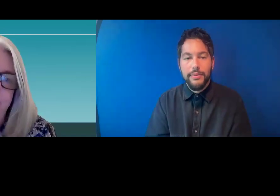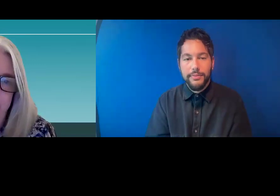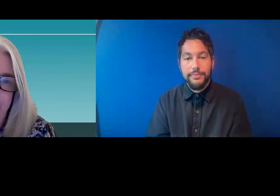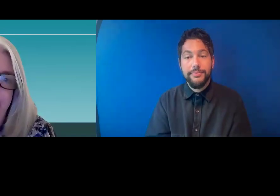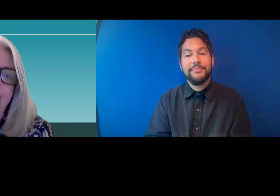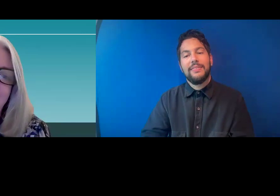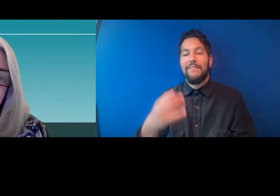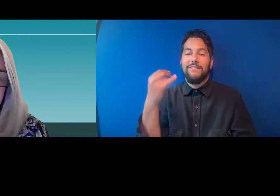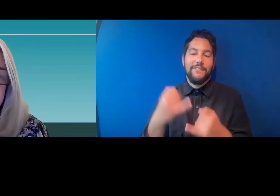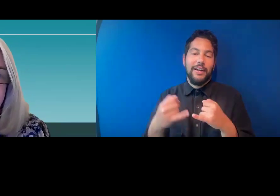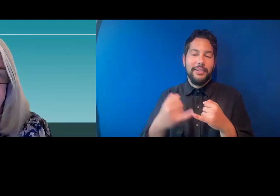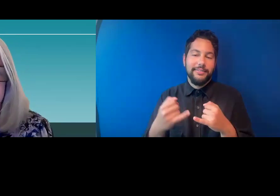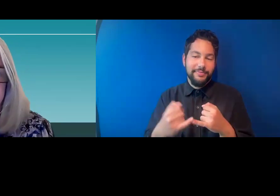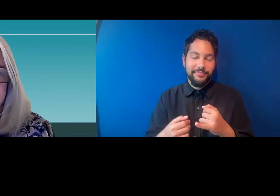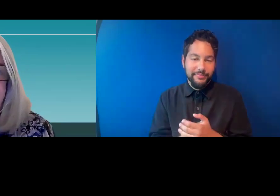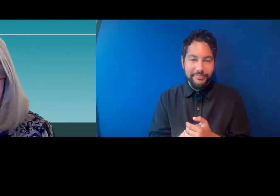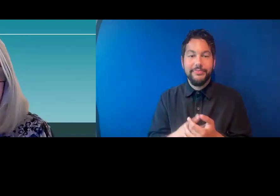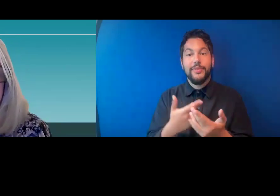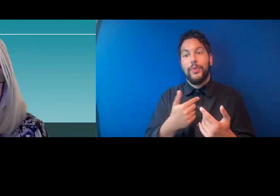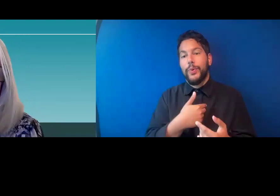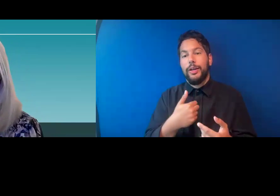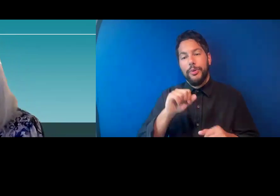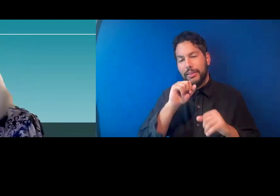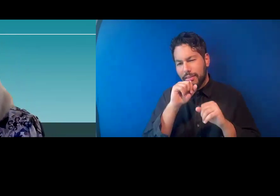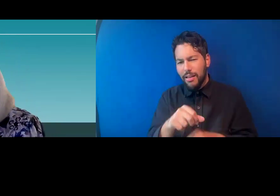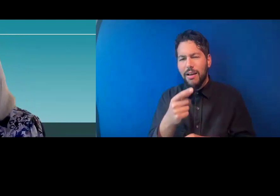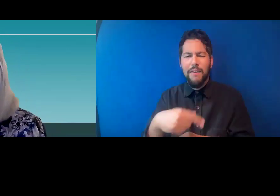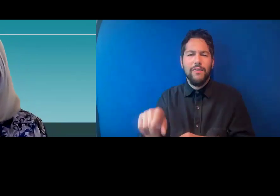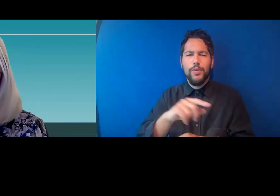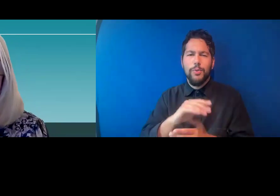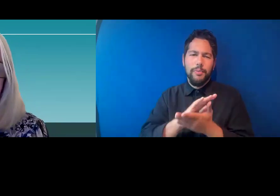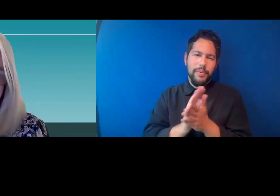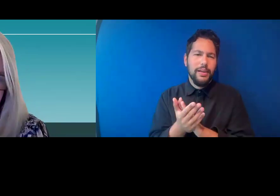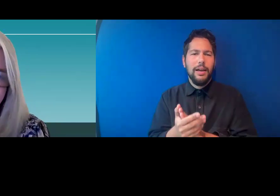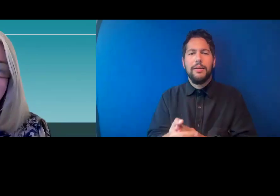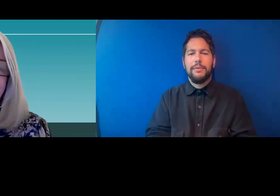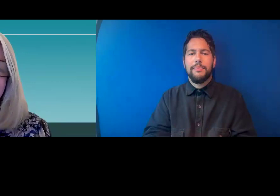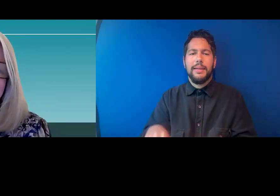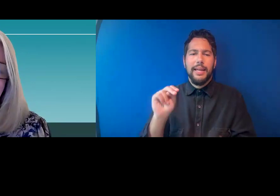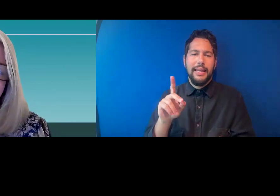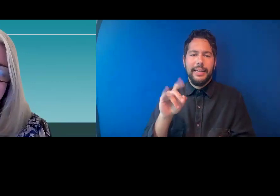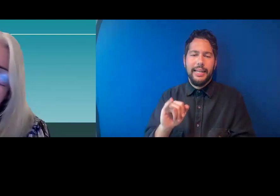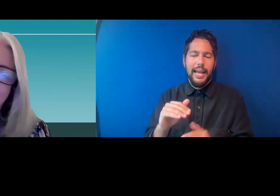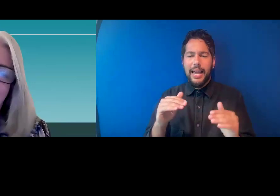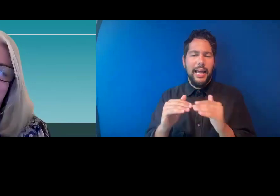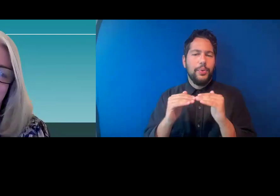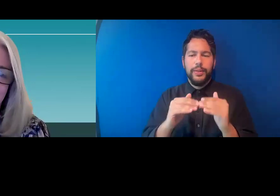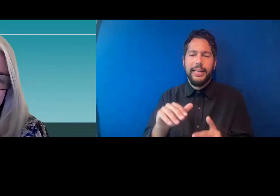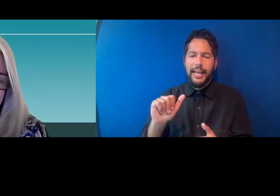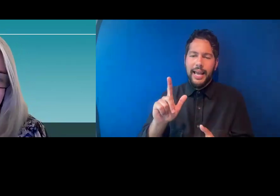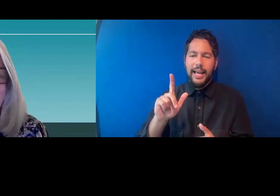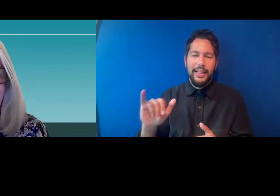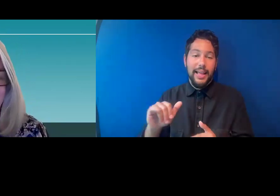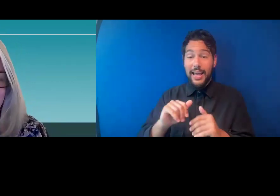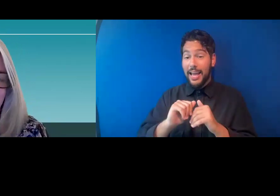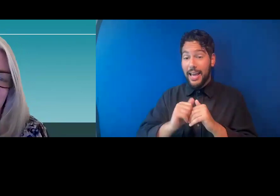And then finally, we would love for you to become a NDI Equity Ally. You can find out all